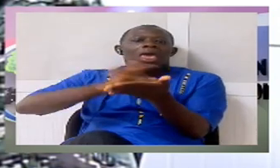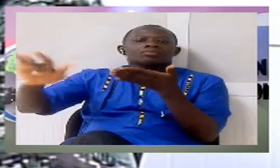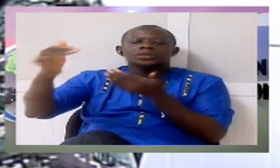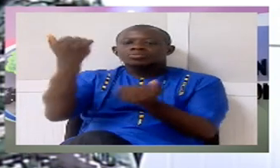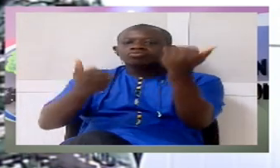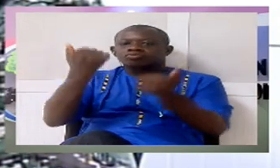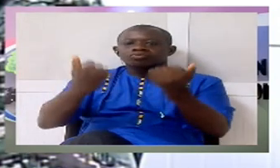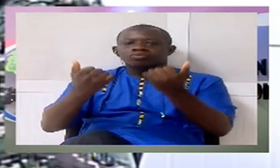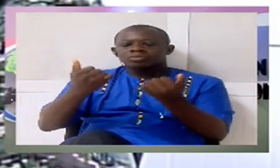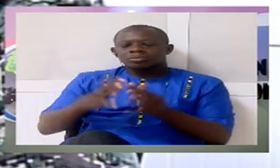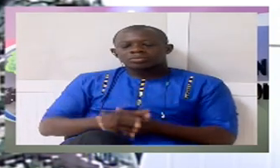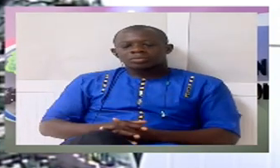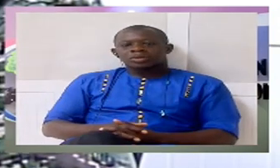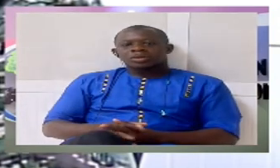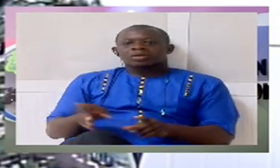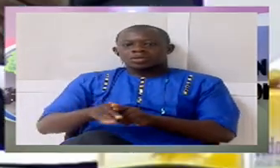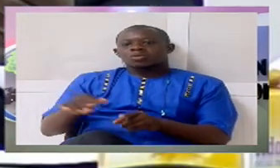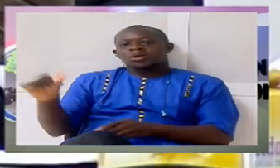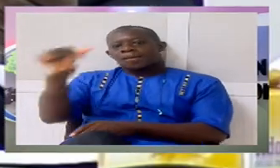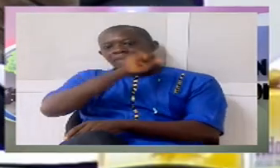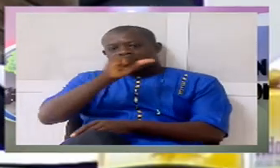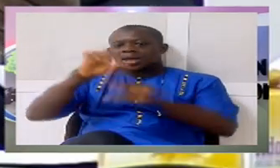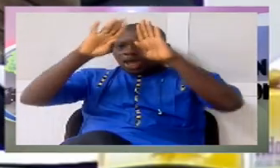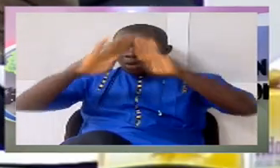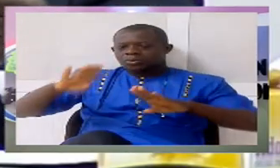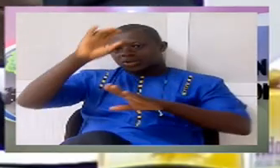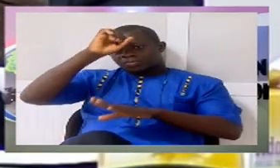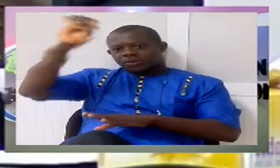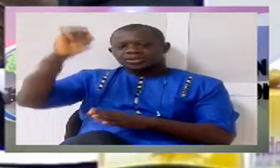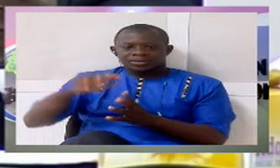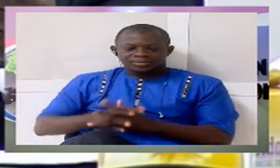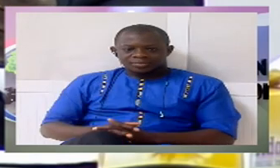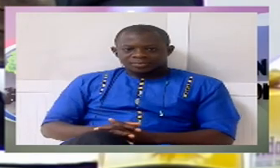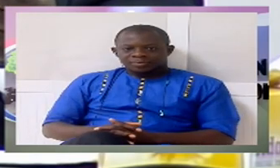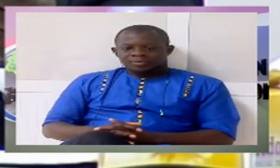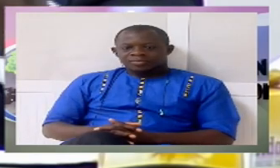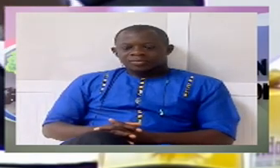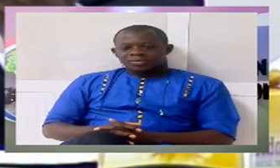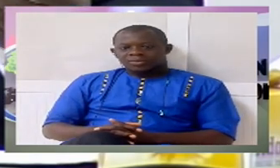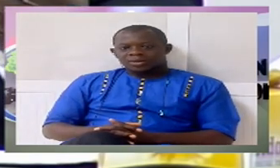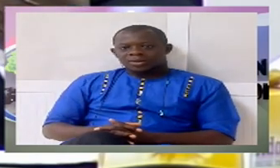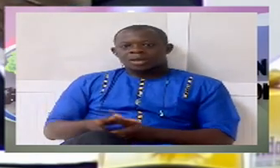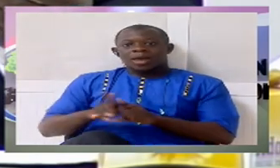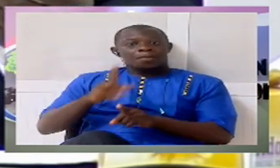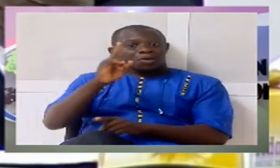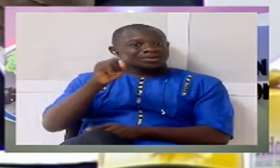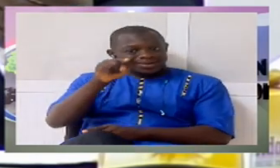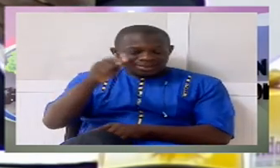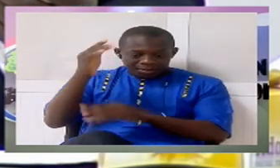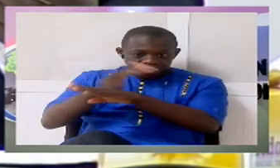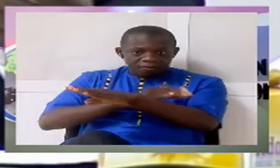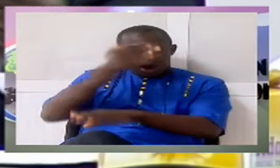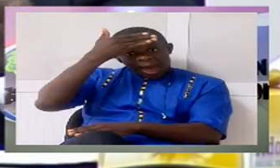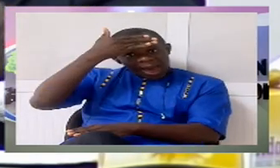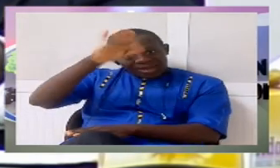empty vehicle. Yes. And you back to state house. We were going back to state house. But this was the attitude of